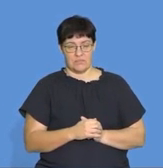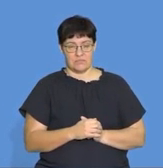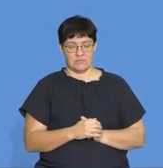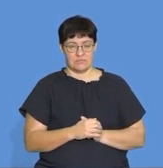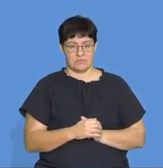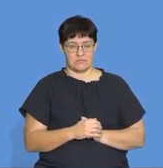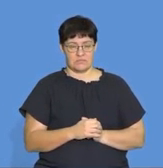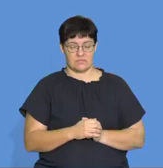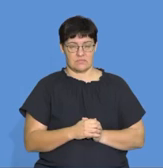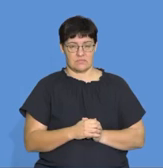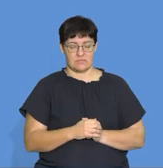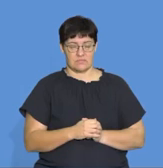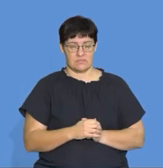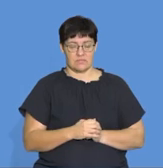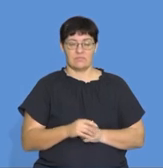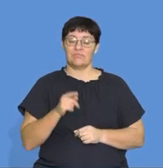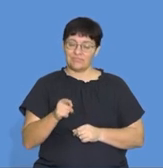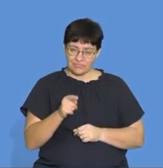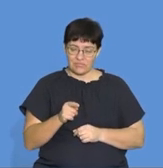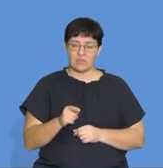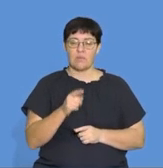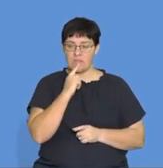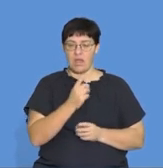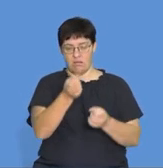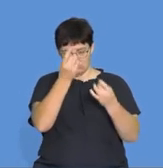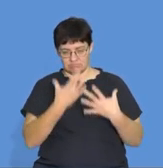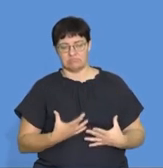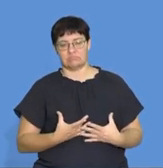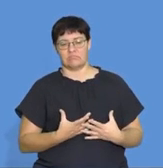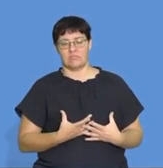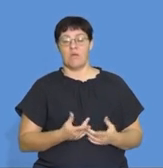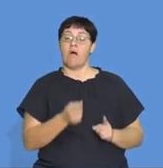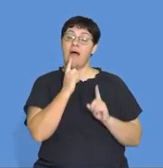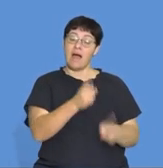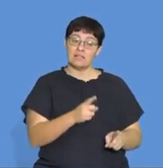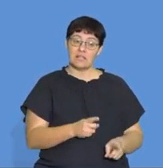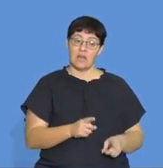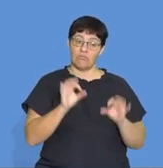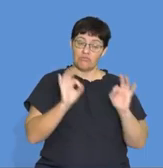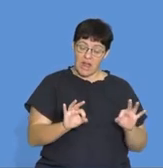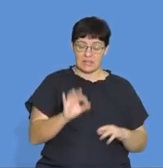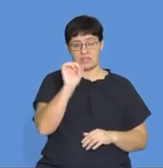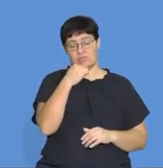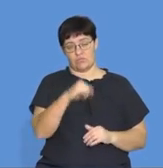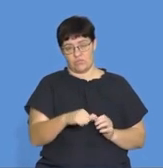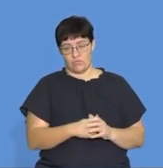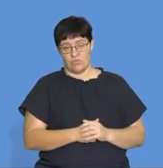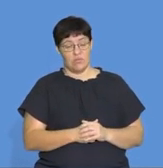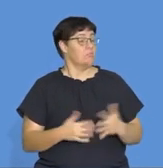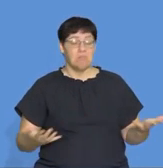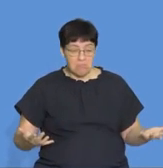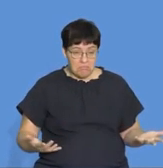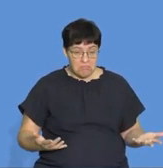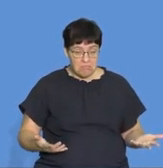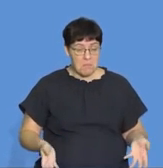side. And that's what will inform you whether your answer is correct or not. If it does not give you this,